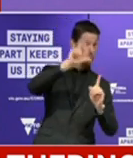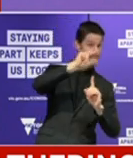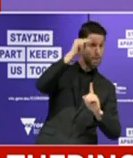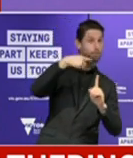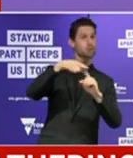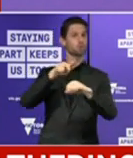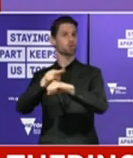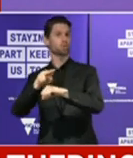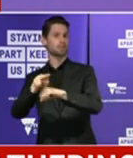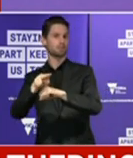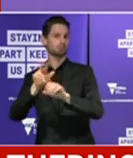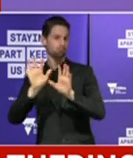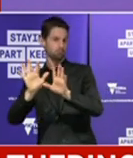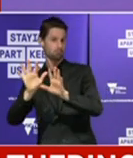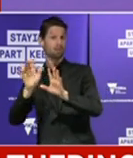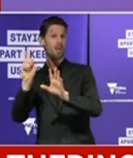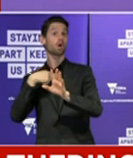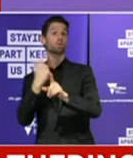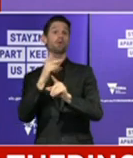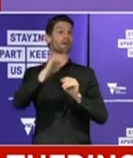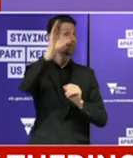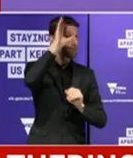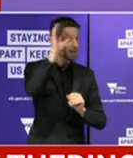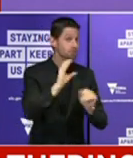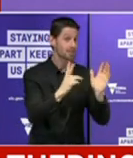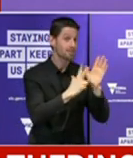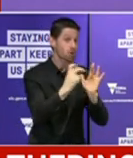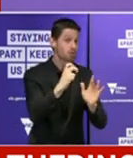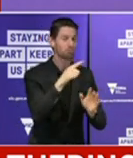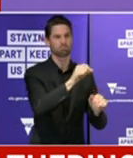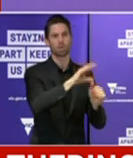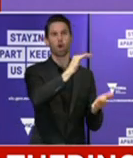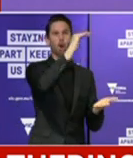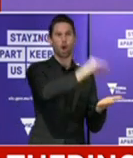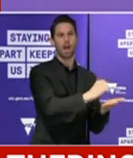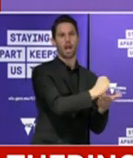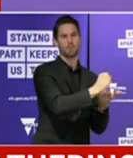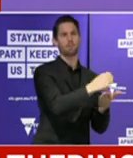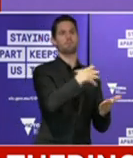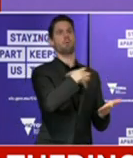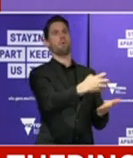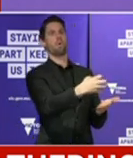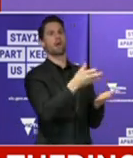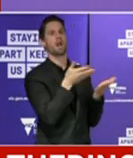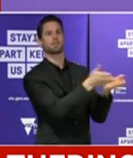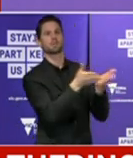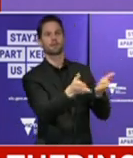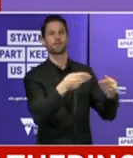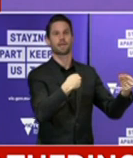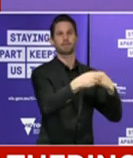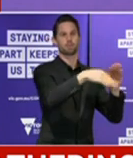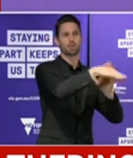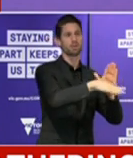weekend in just a moment. Now to move to regional Victoria, where numbers are lower and regional Victorians,